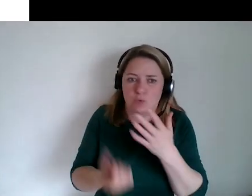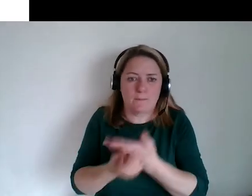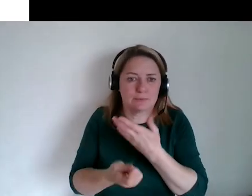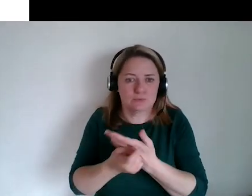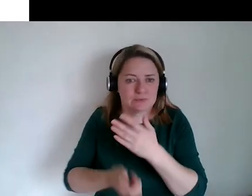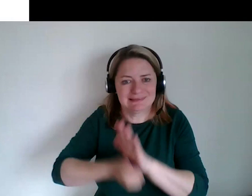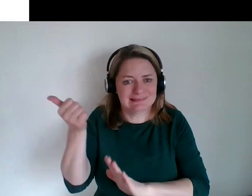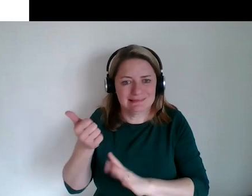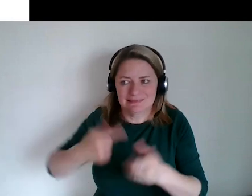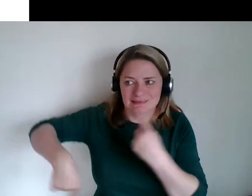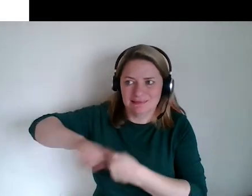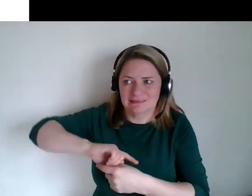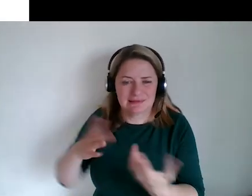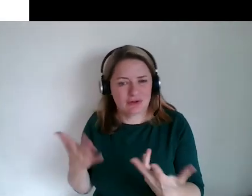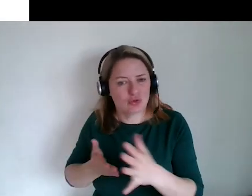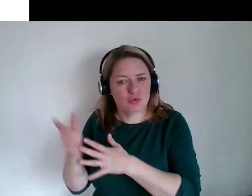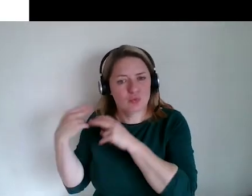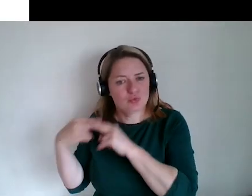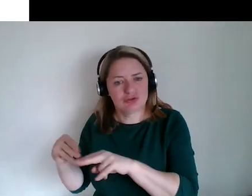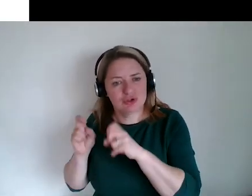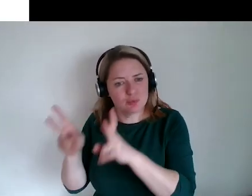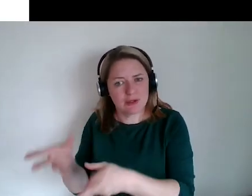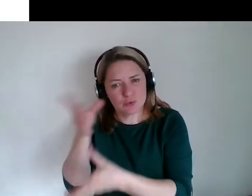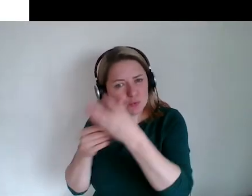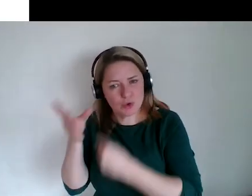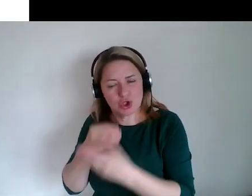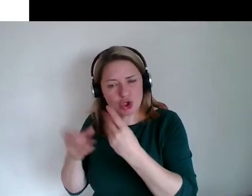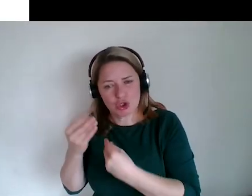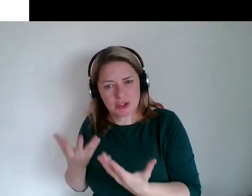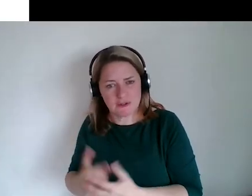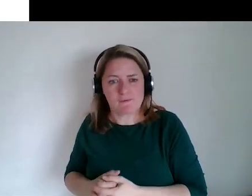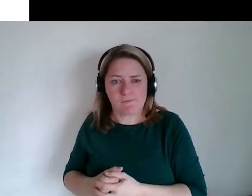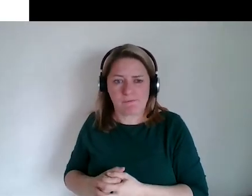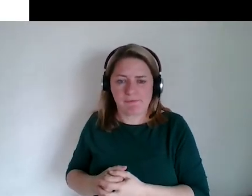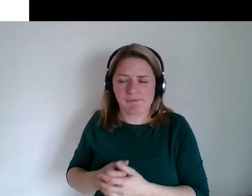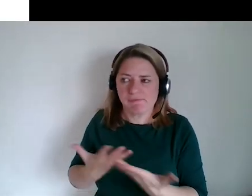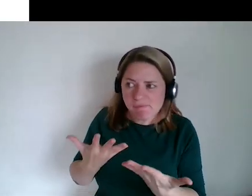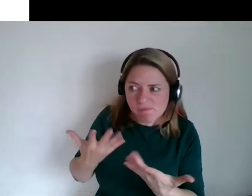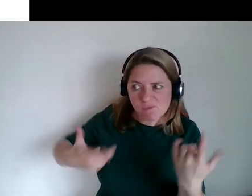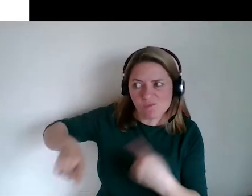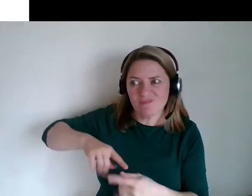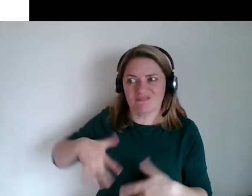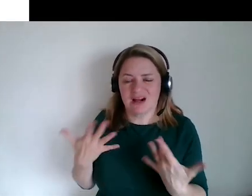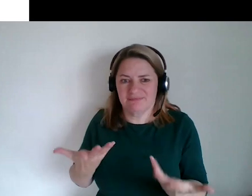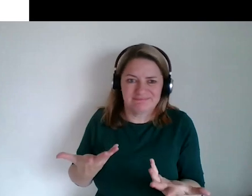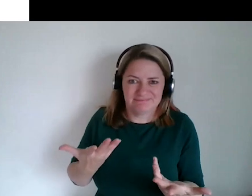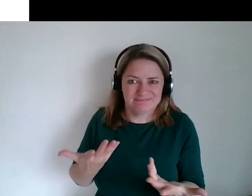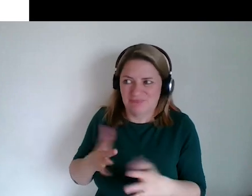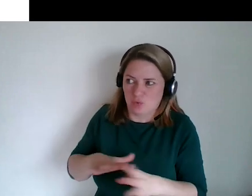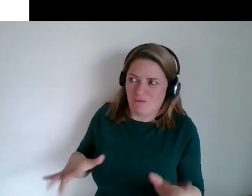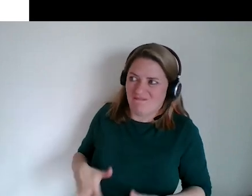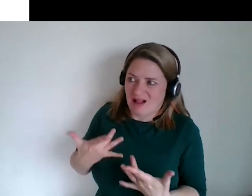traditional way of learning in health professions education. And so there was a lack of confidence and competence